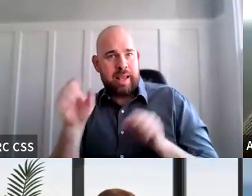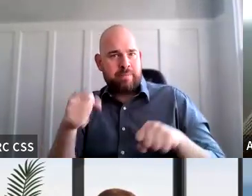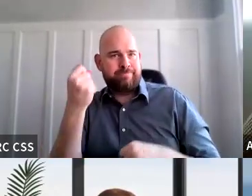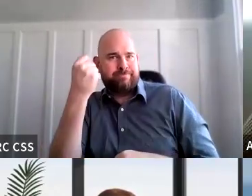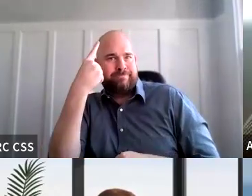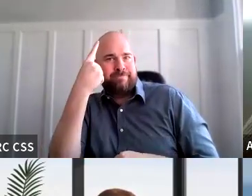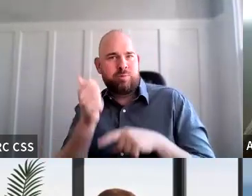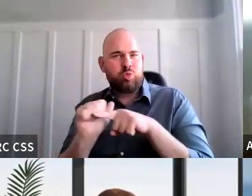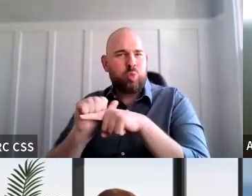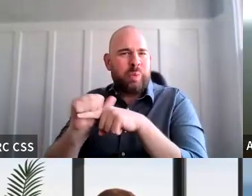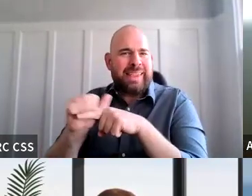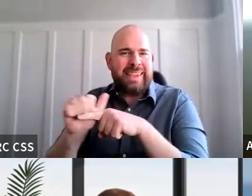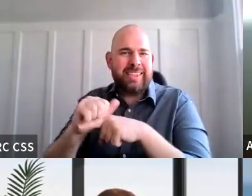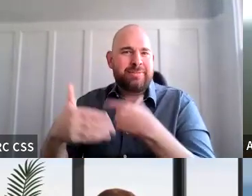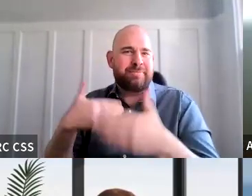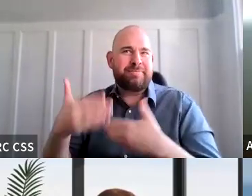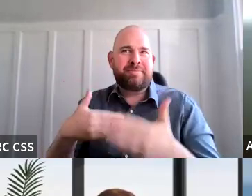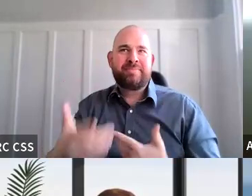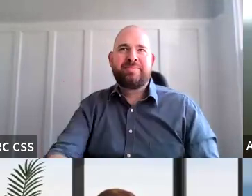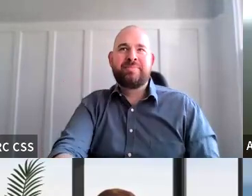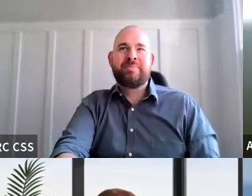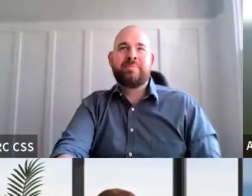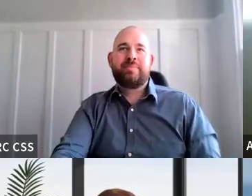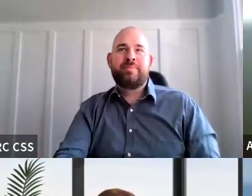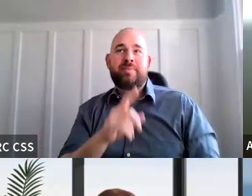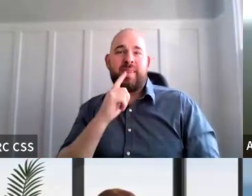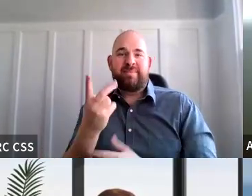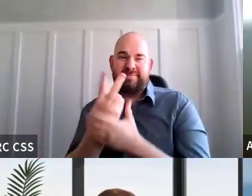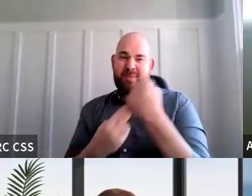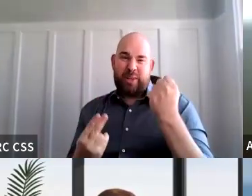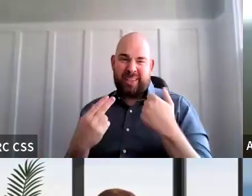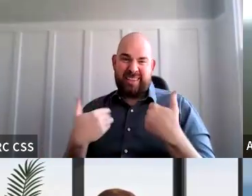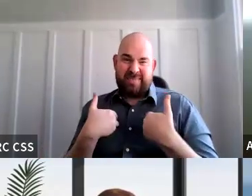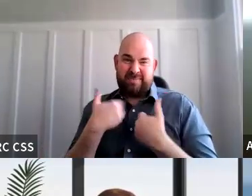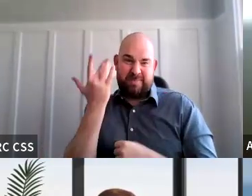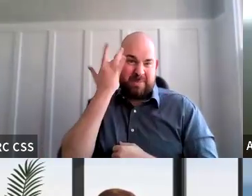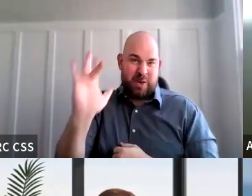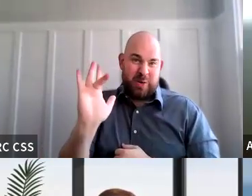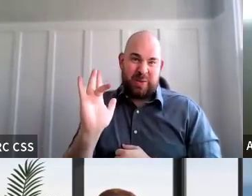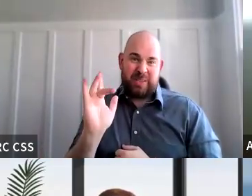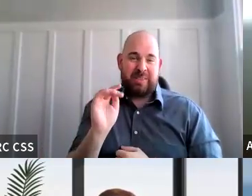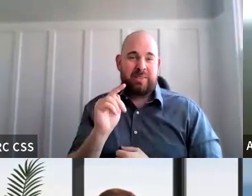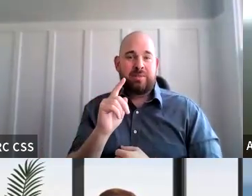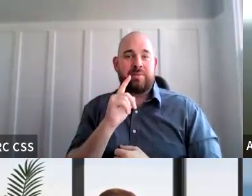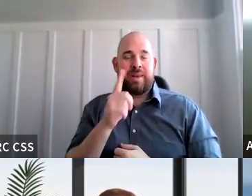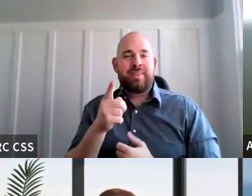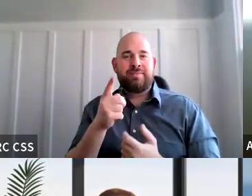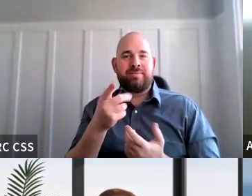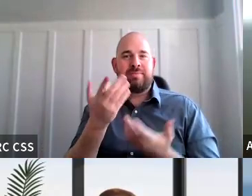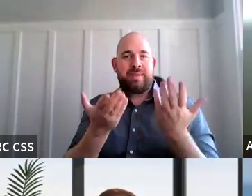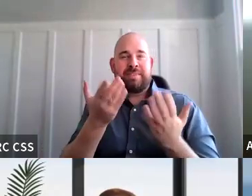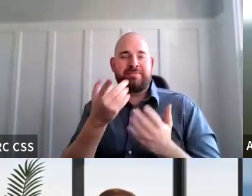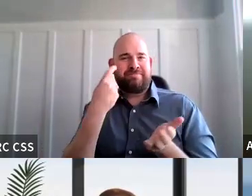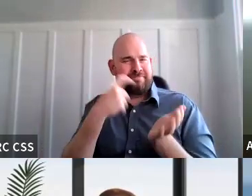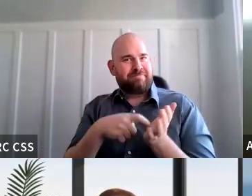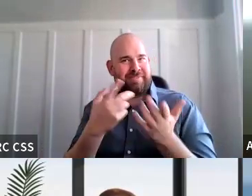that hearing people are also training with their dogs with those words. We'll do the same thing in sign language. Then those animals will learn